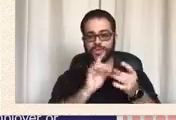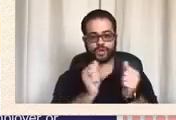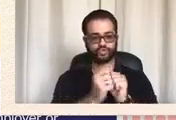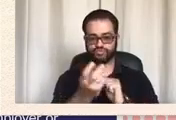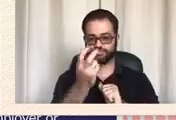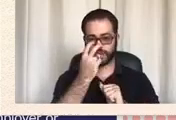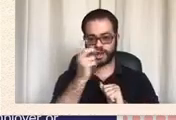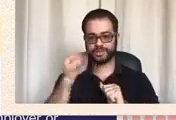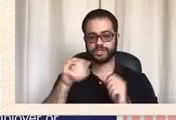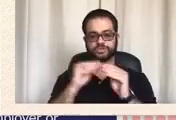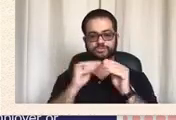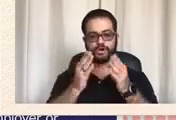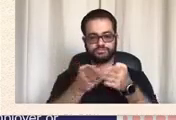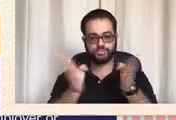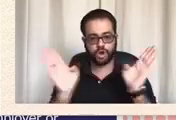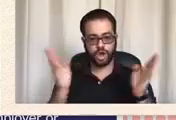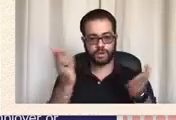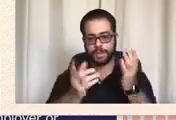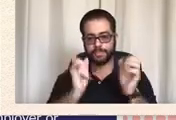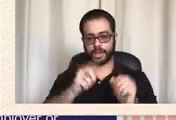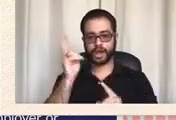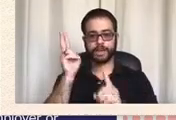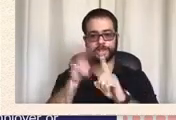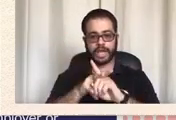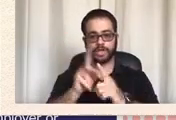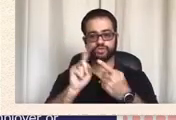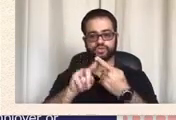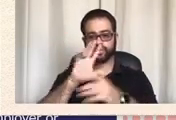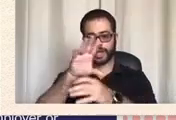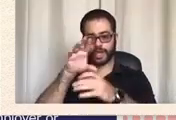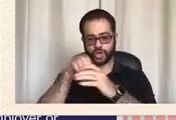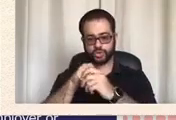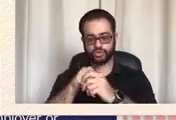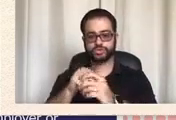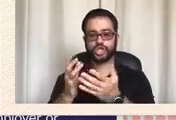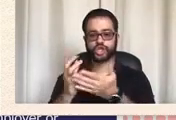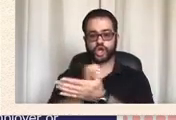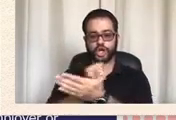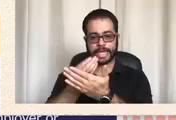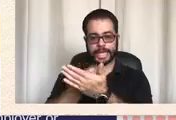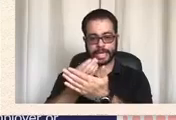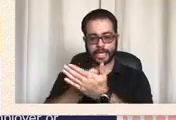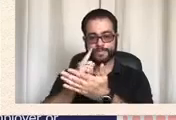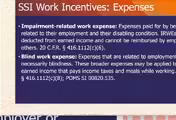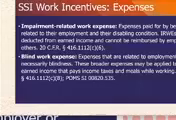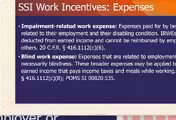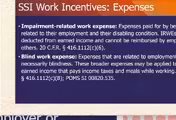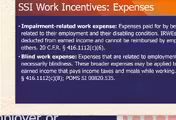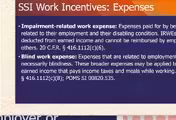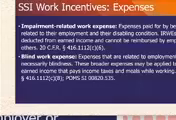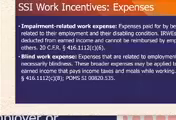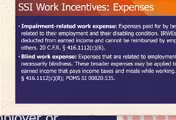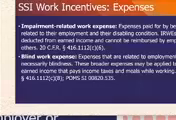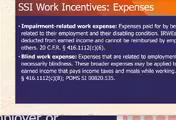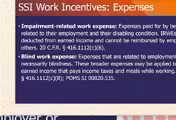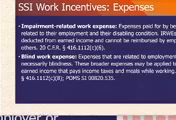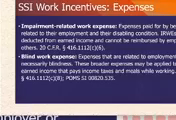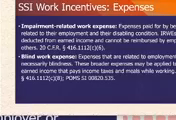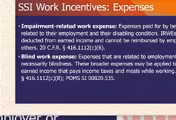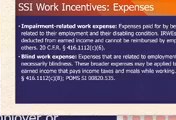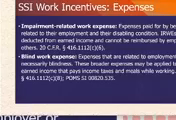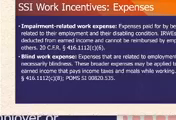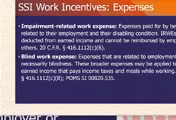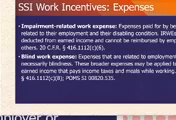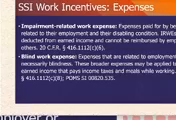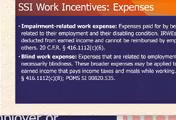may be applied to include the earned income that pays income taxes and meals while working. So we also have to look at that